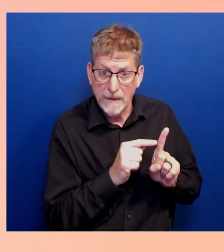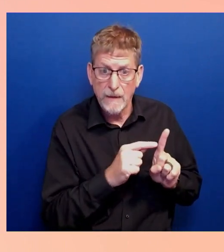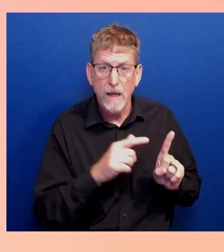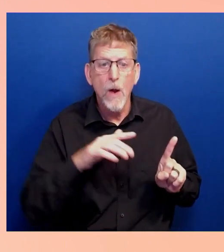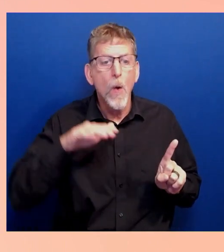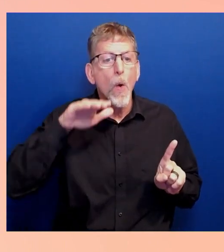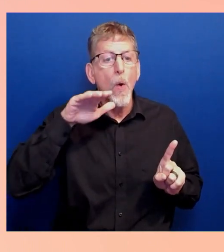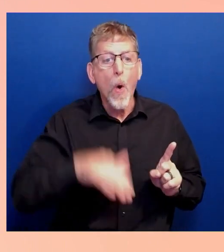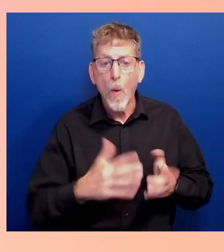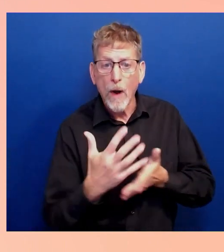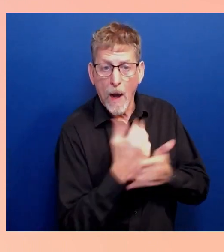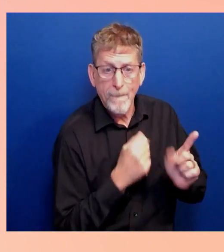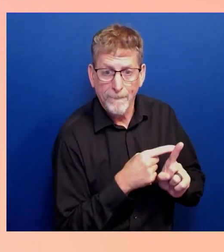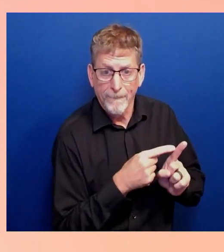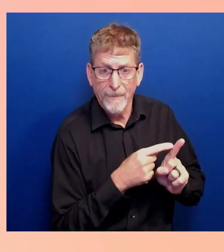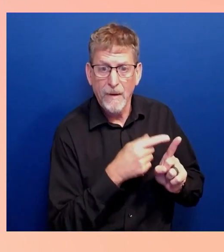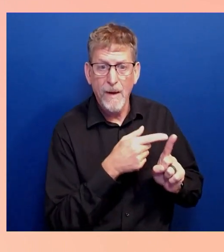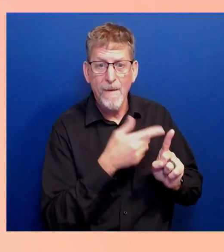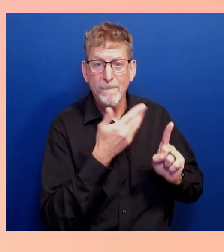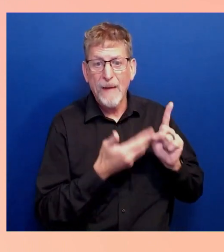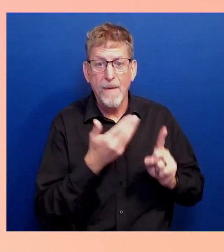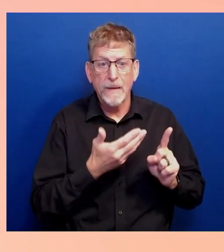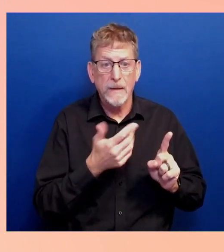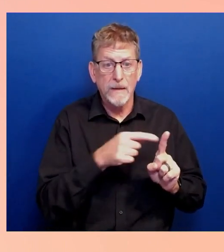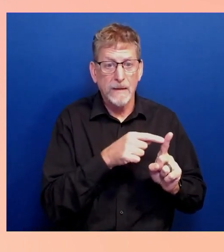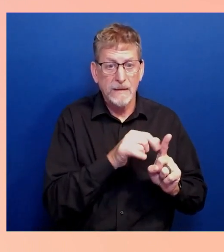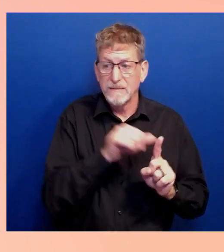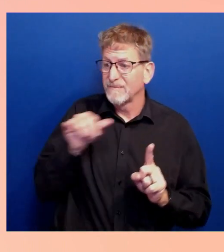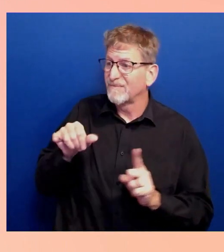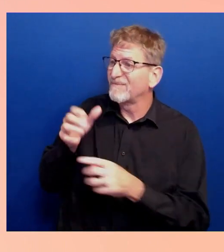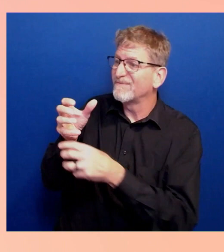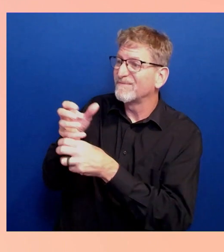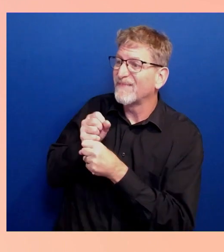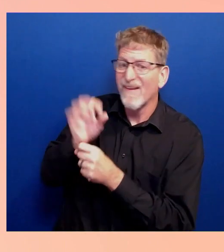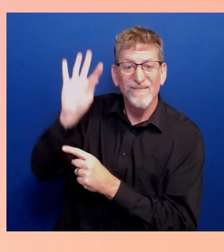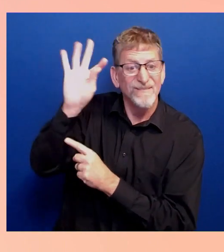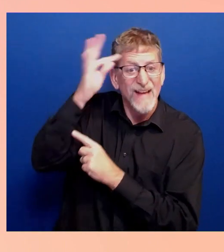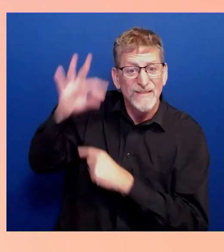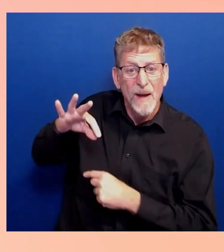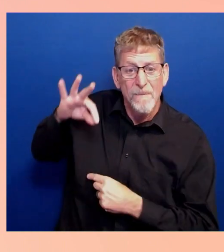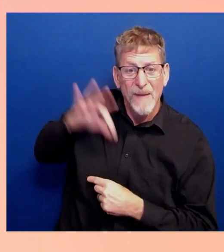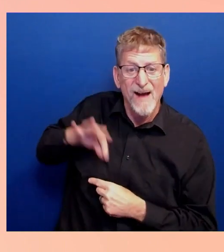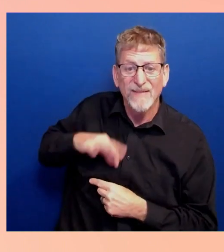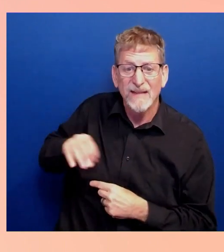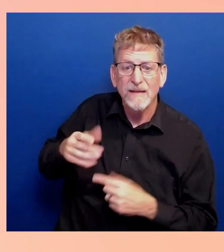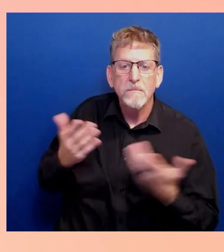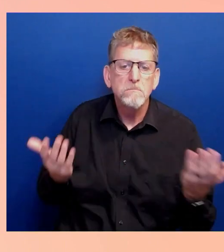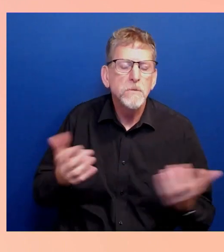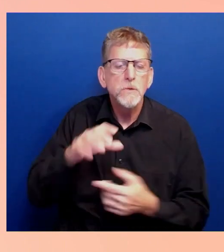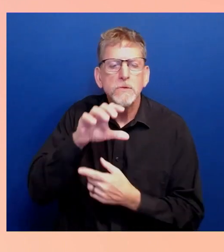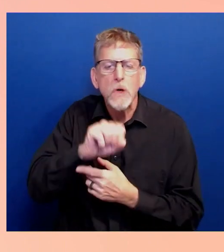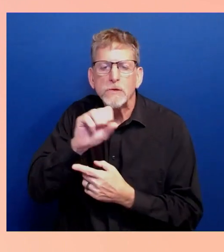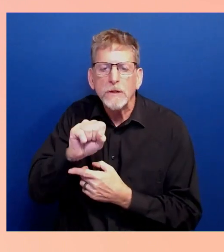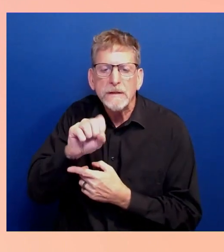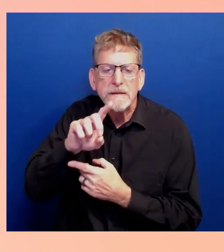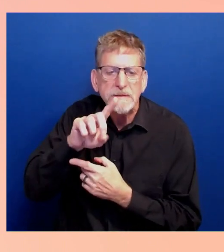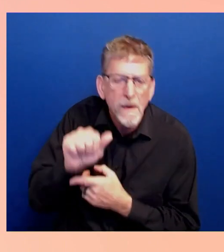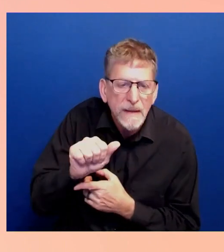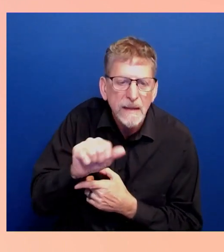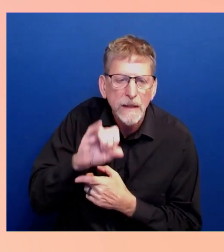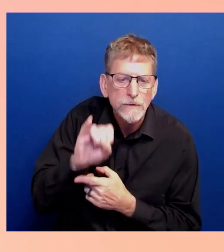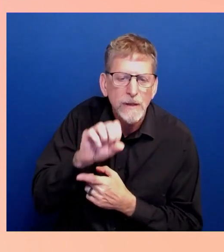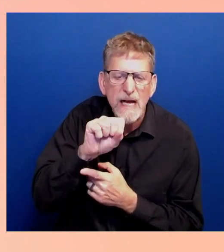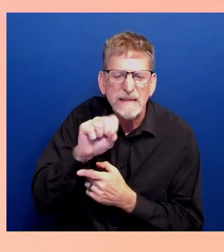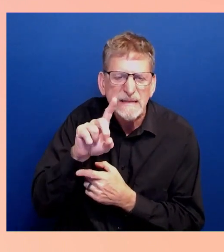receive federal benefits, whether that's Social Security disability insurance, Medicaid, SNAP, what we used to call